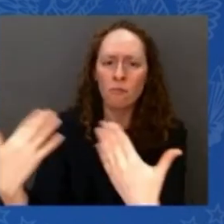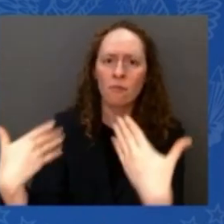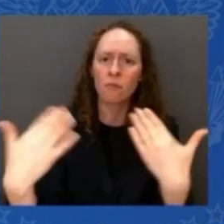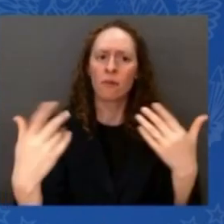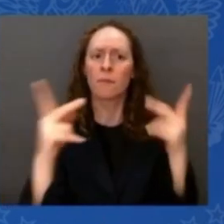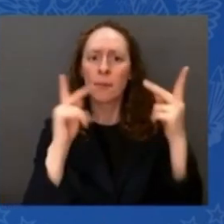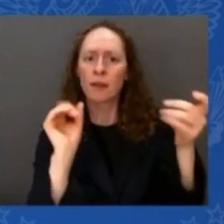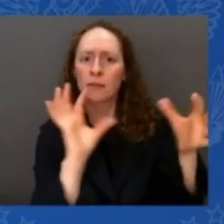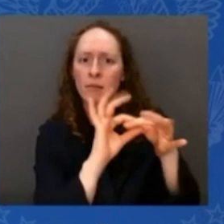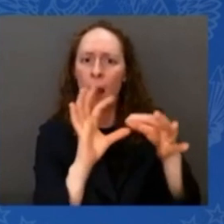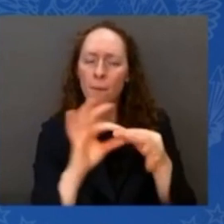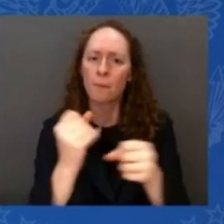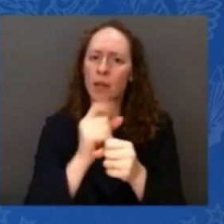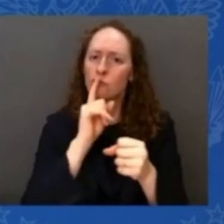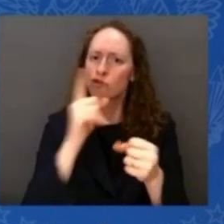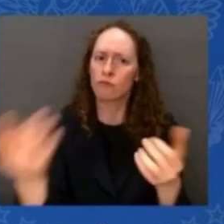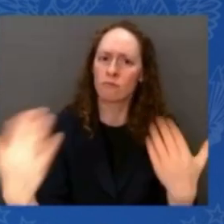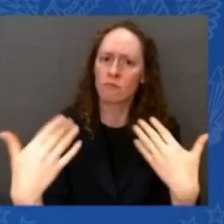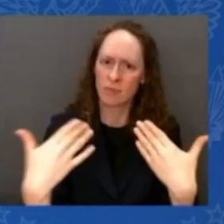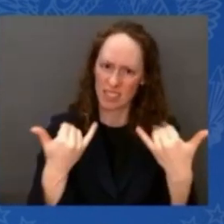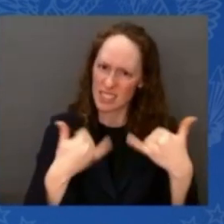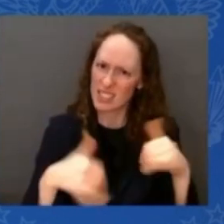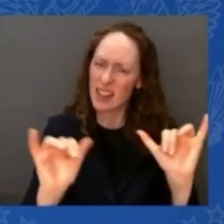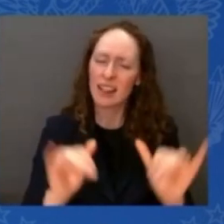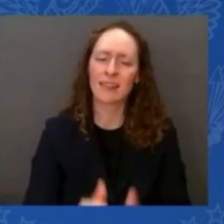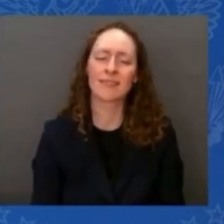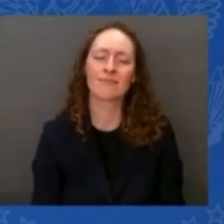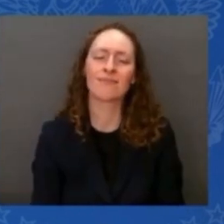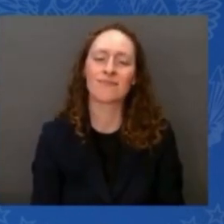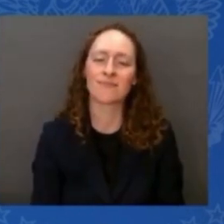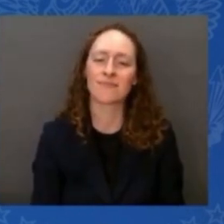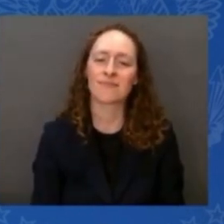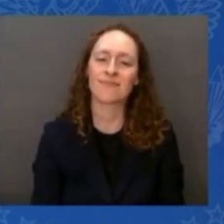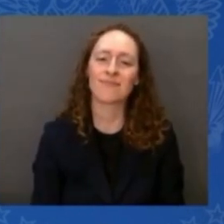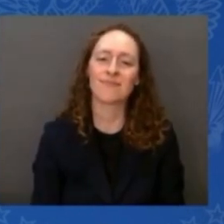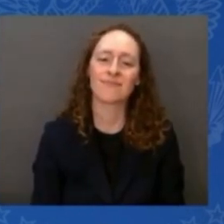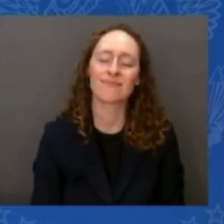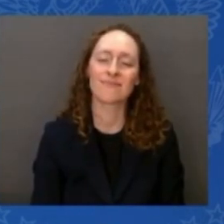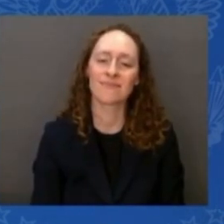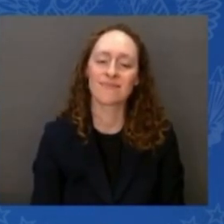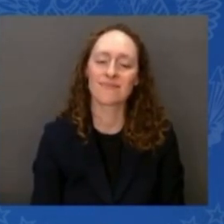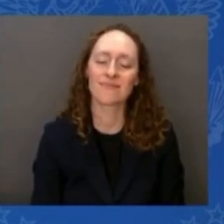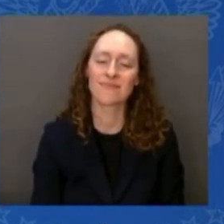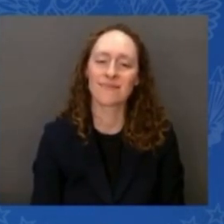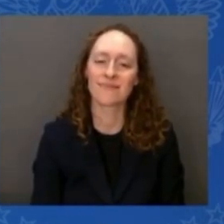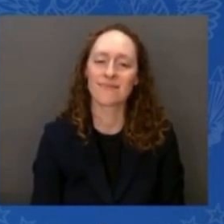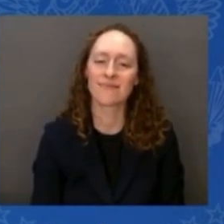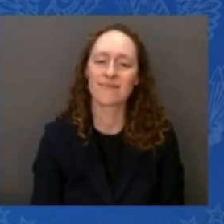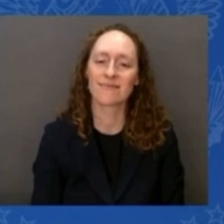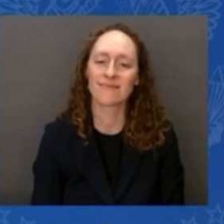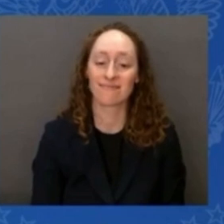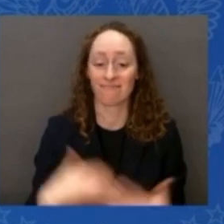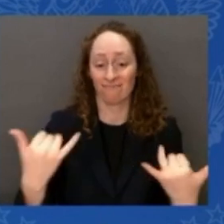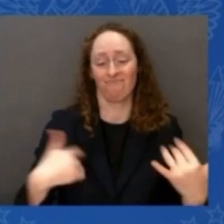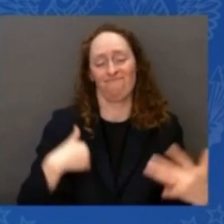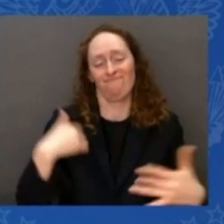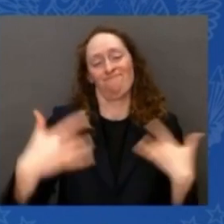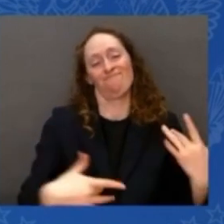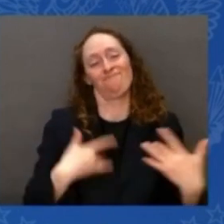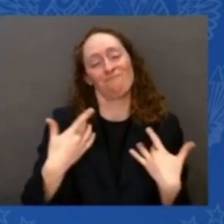mind. And so with that being said, it is my privilege and the greatest honor of my